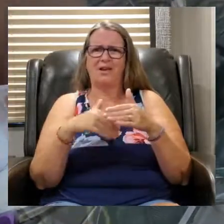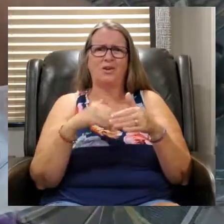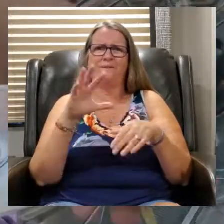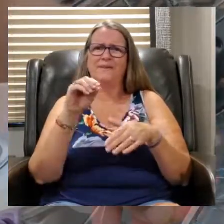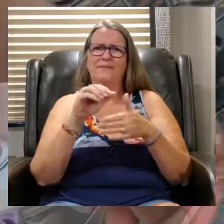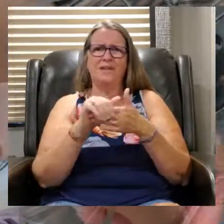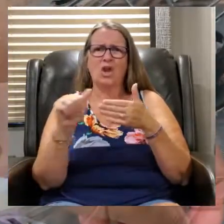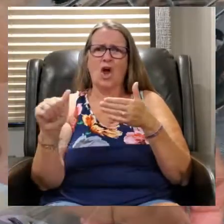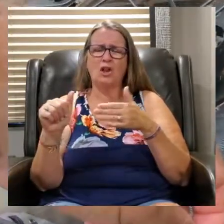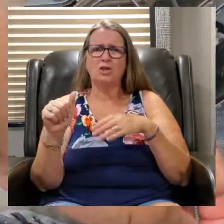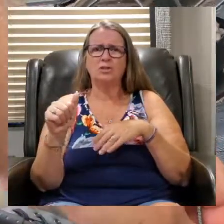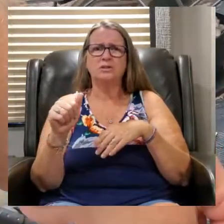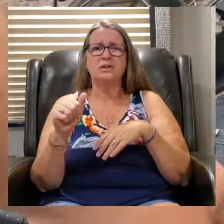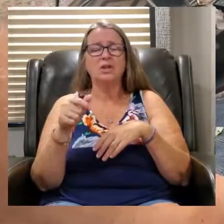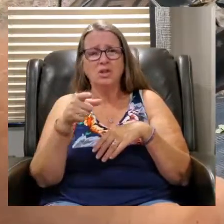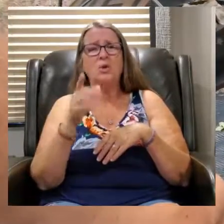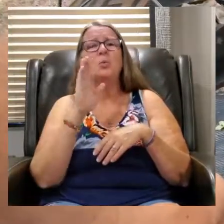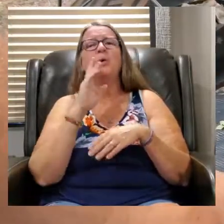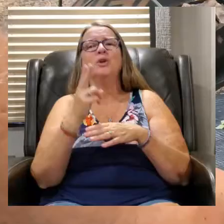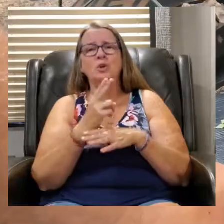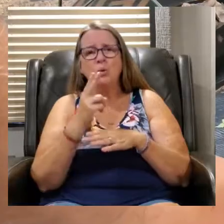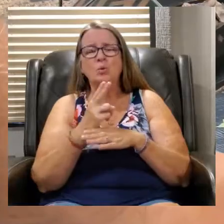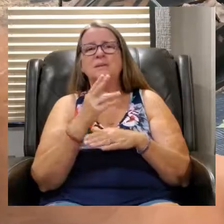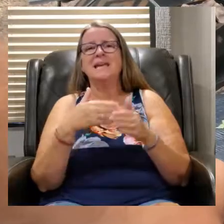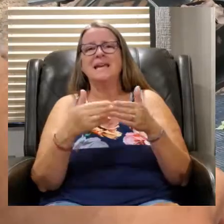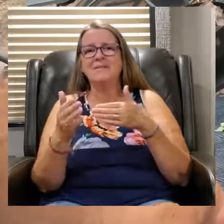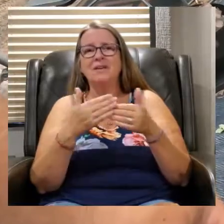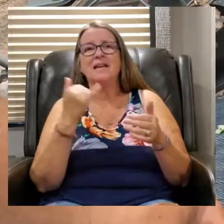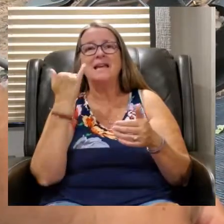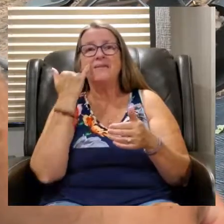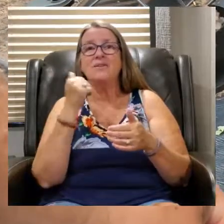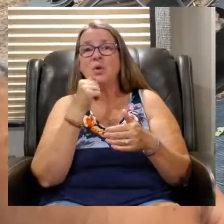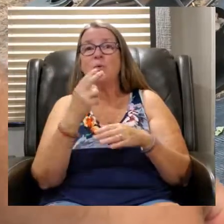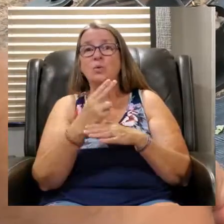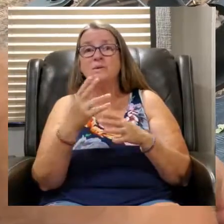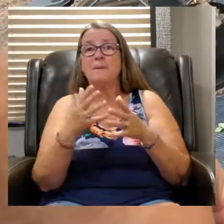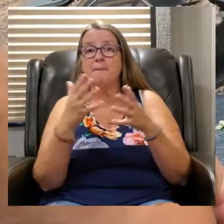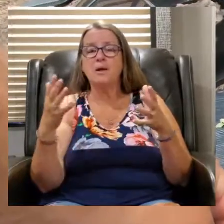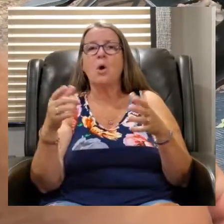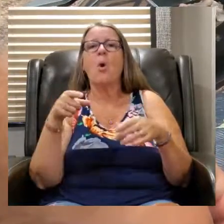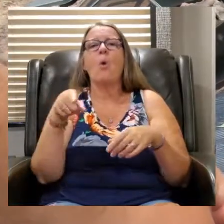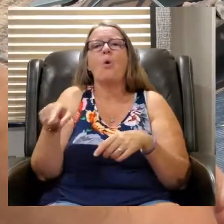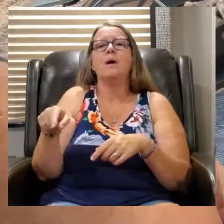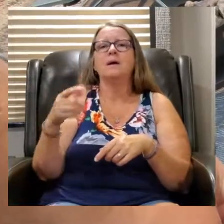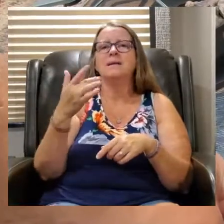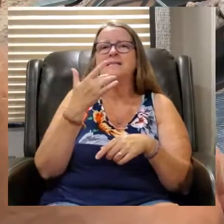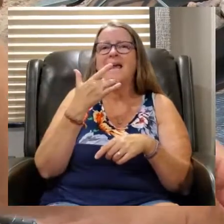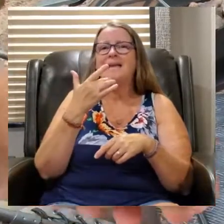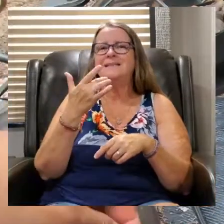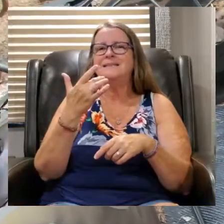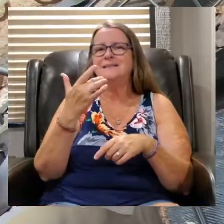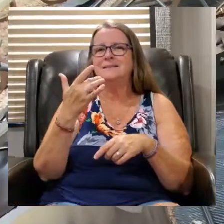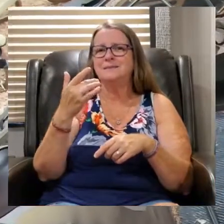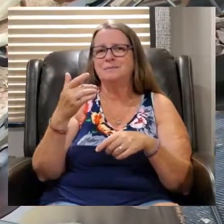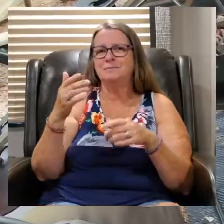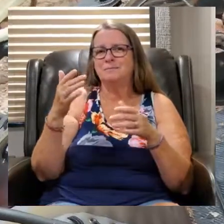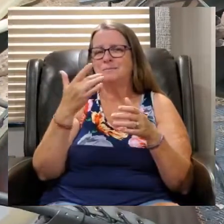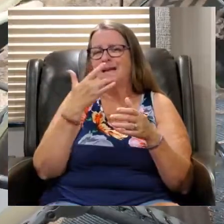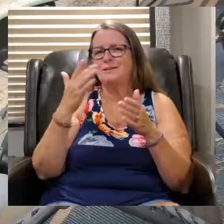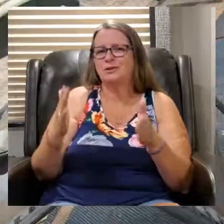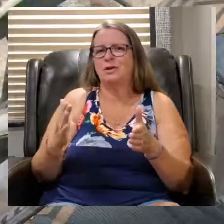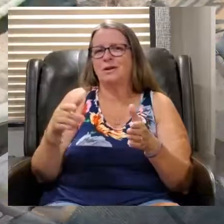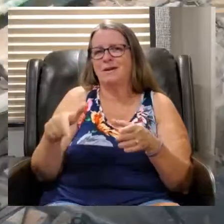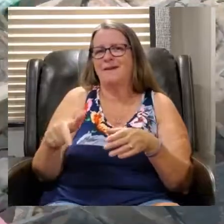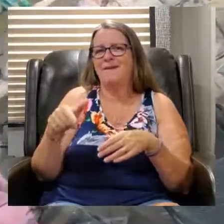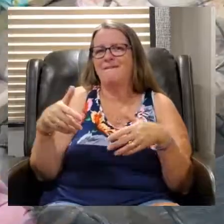least look. You'll have a use for it anyway. Even if you don't use it, that's my taste tester right there. You got to have a fat